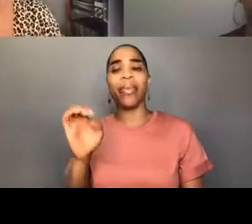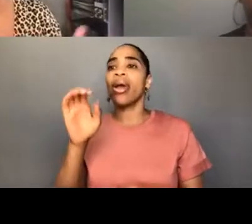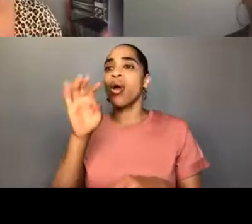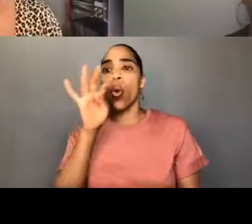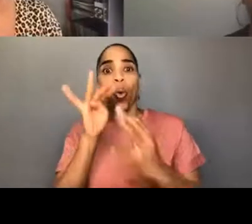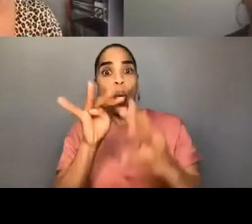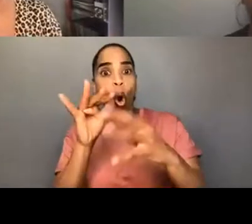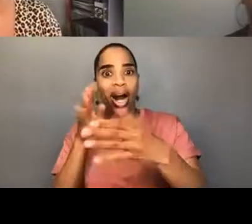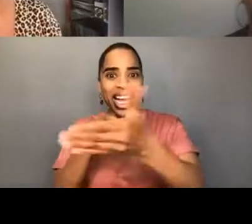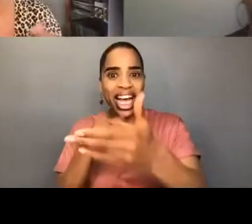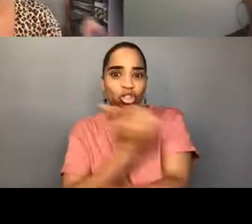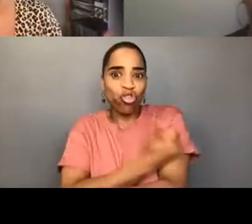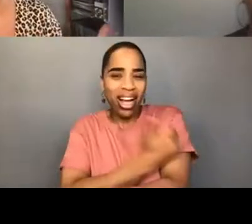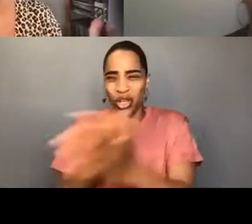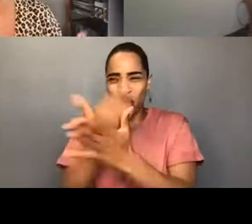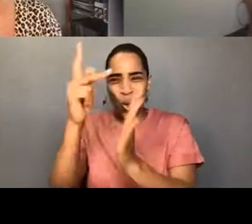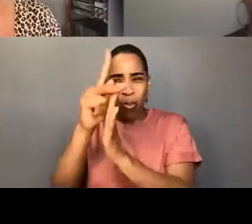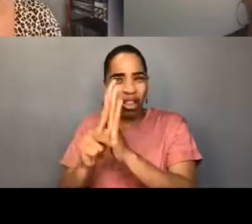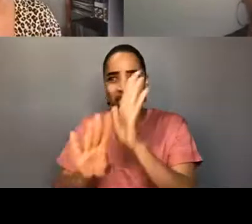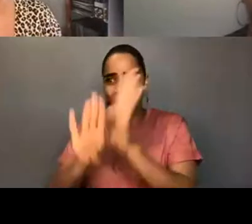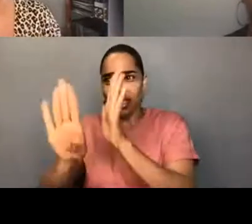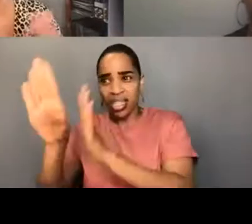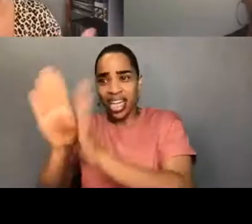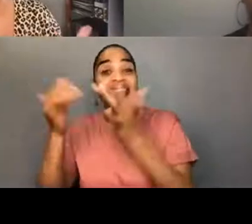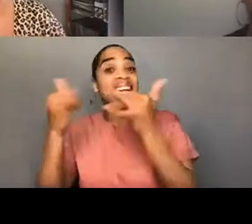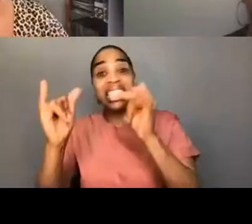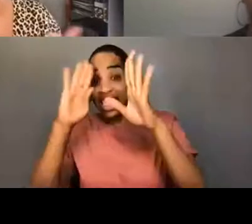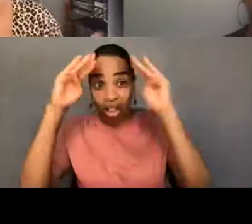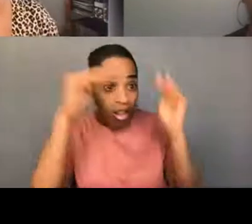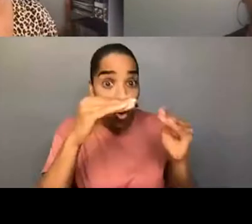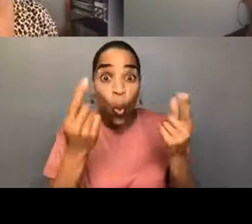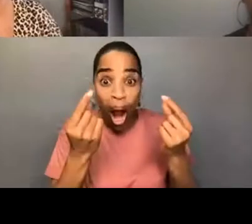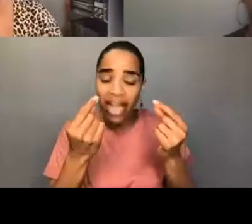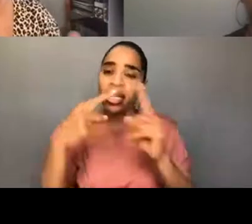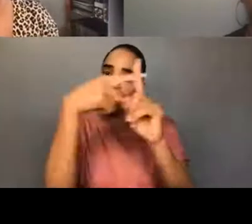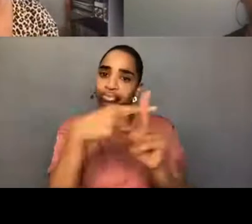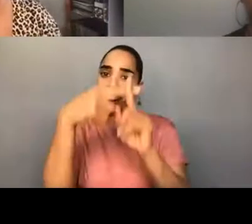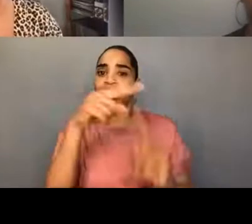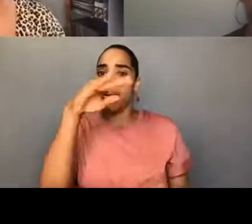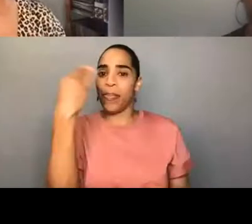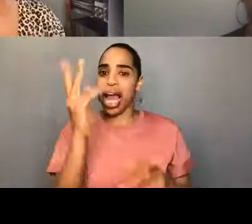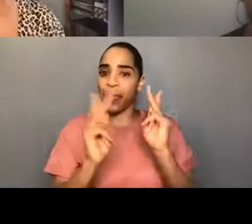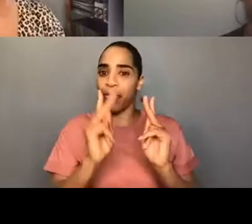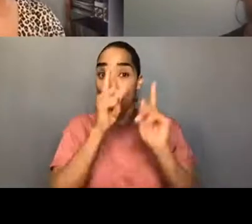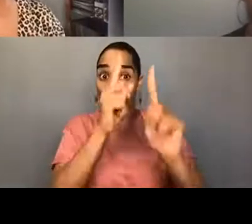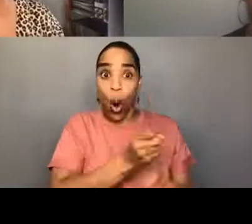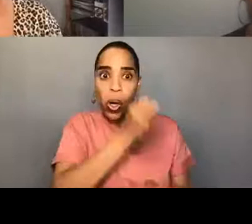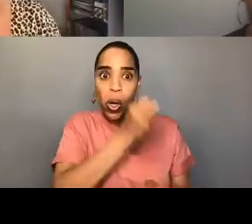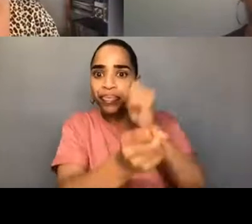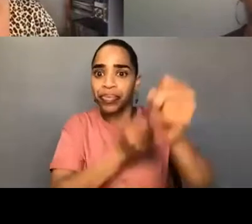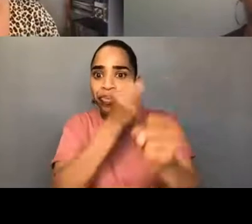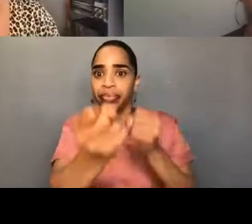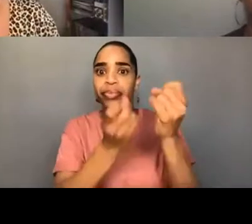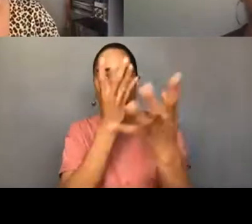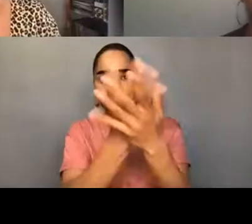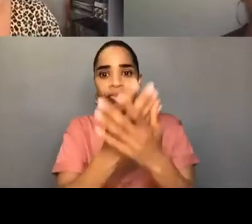So we see these new policies that still serve to keep poor Black people confined, to keep poor Black